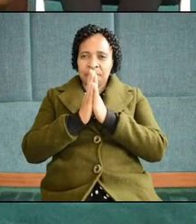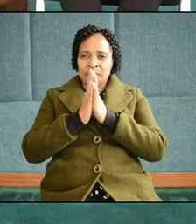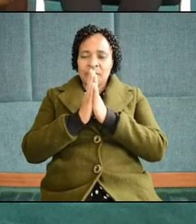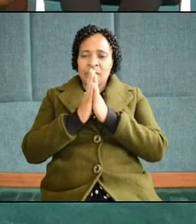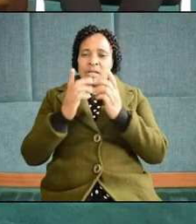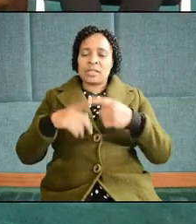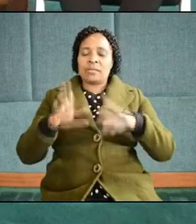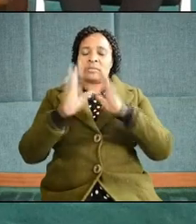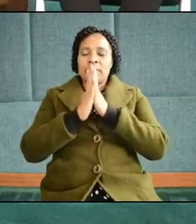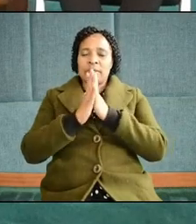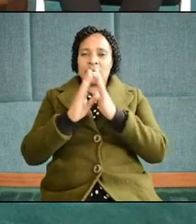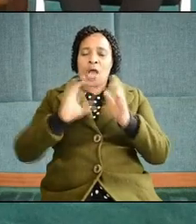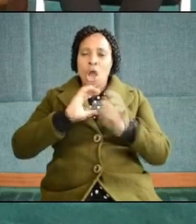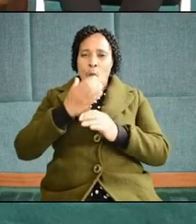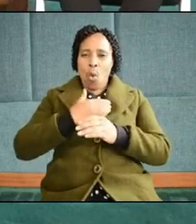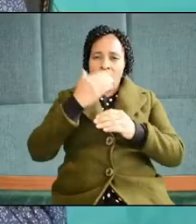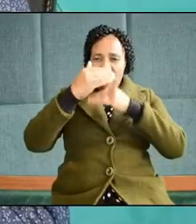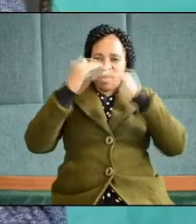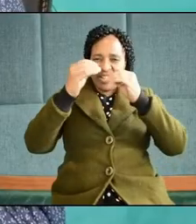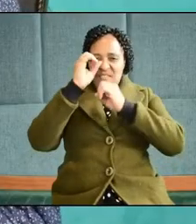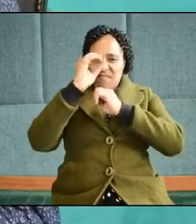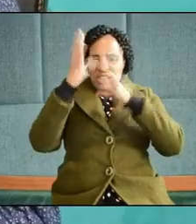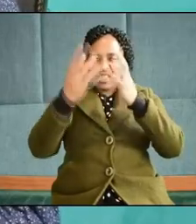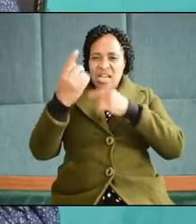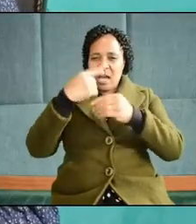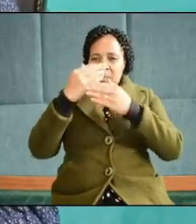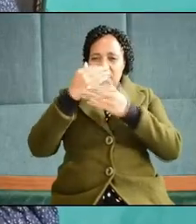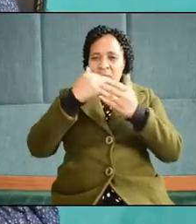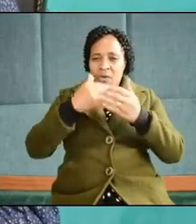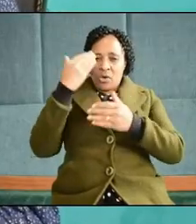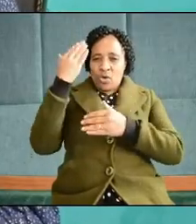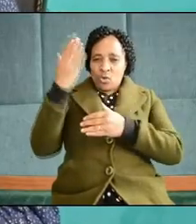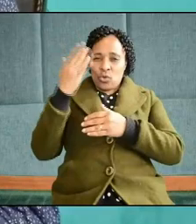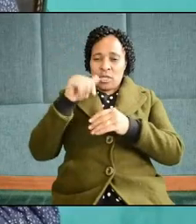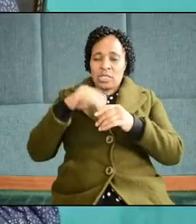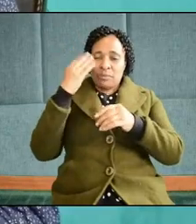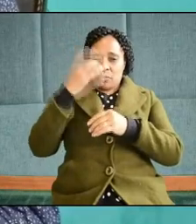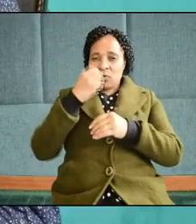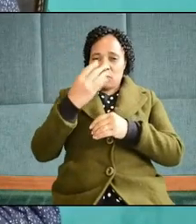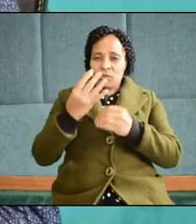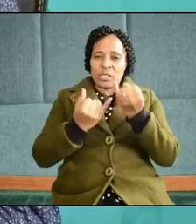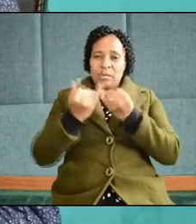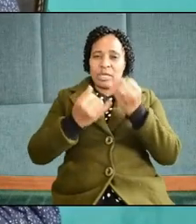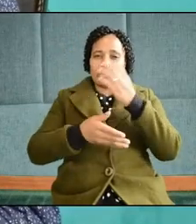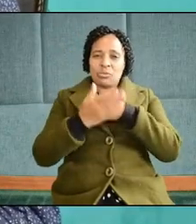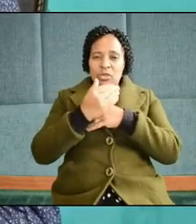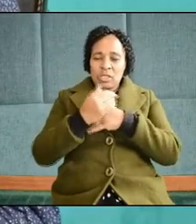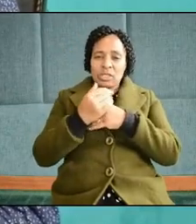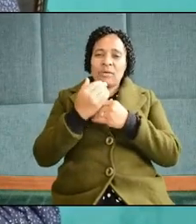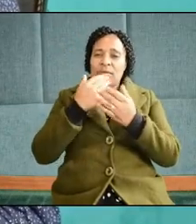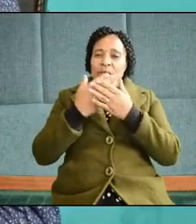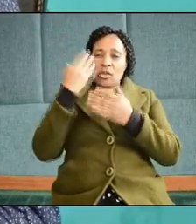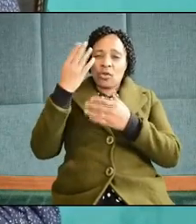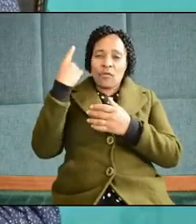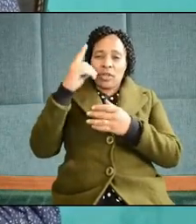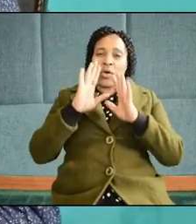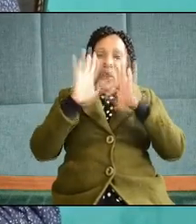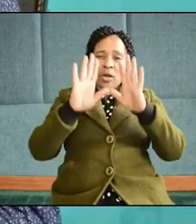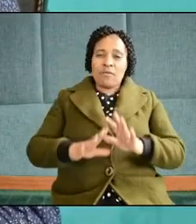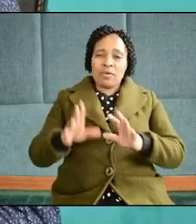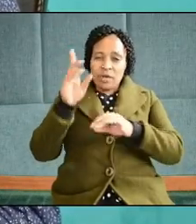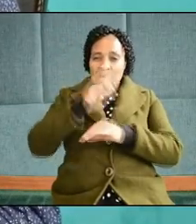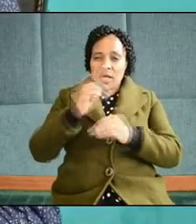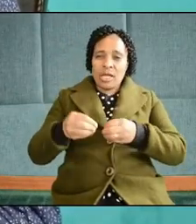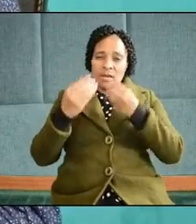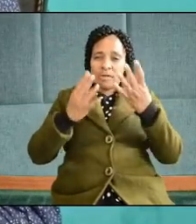pray. Oh, Heavenly Father, we come before you this beautiful Sabbath morning. We thank you for this wonderful day that you have